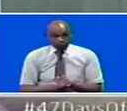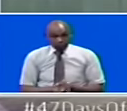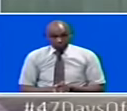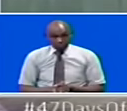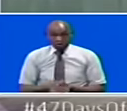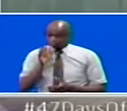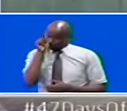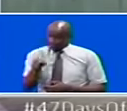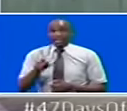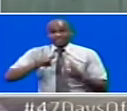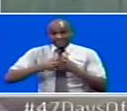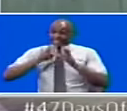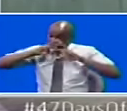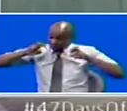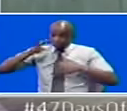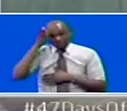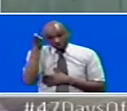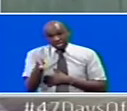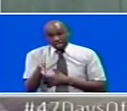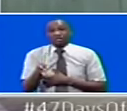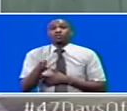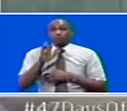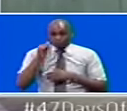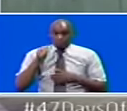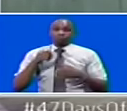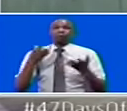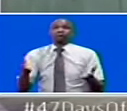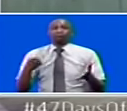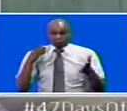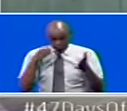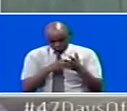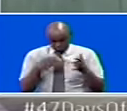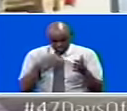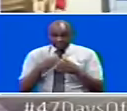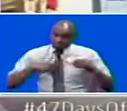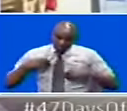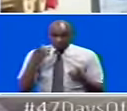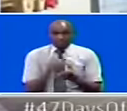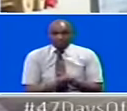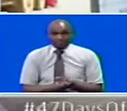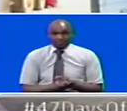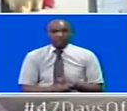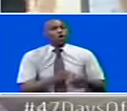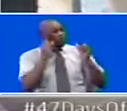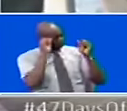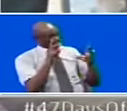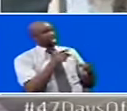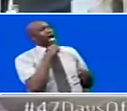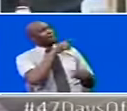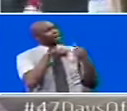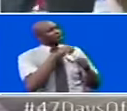so that investigations can be carried out by the institutions concerned. All right. Speaking of